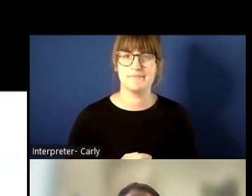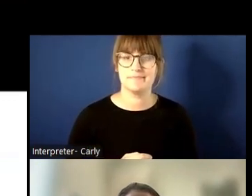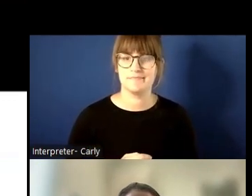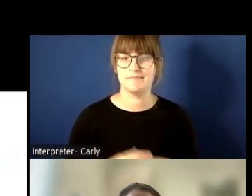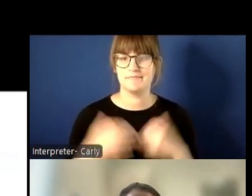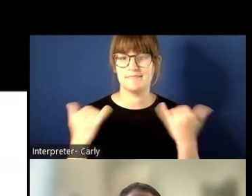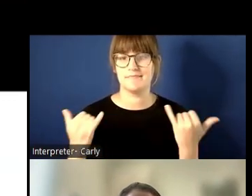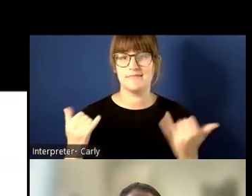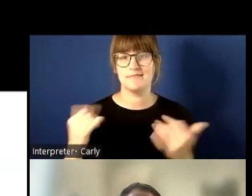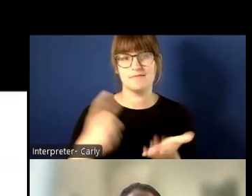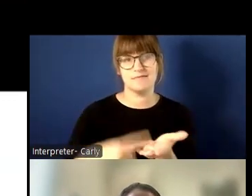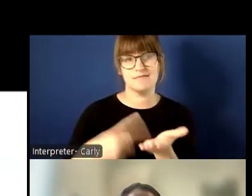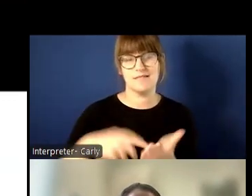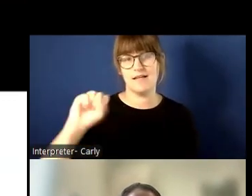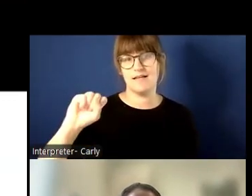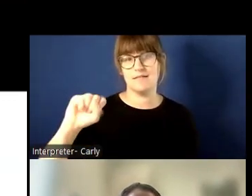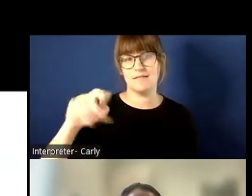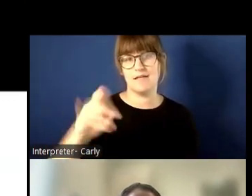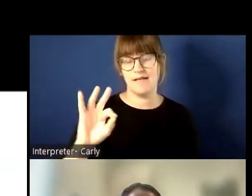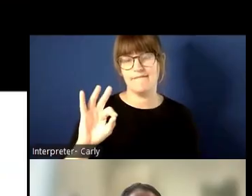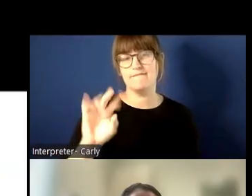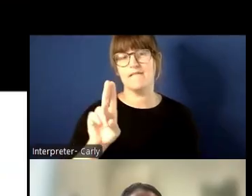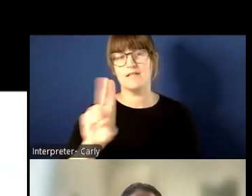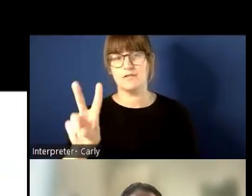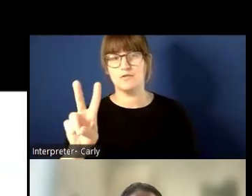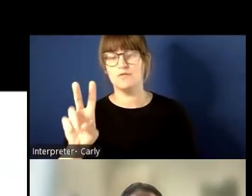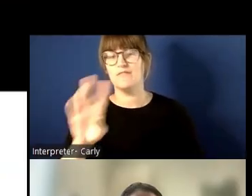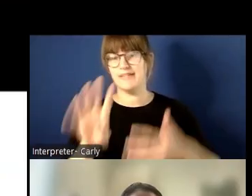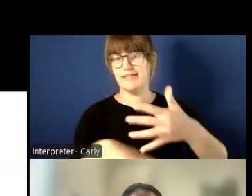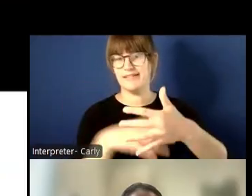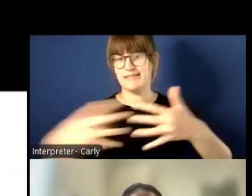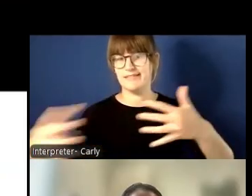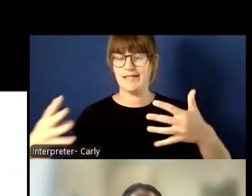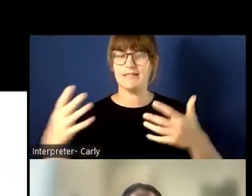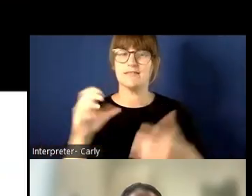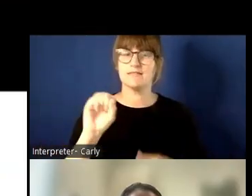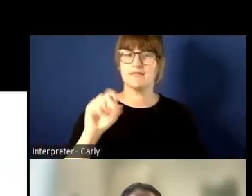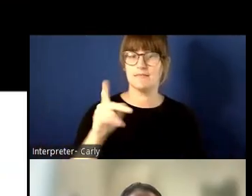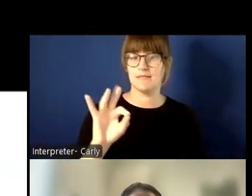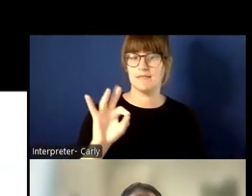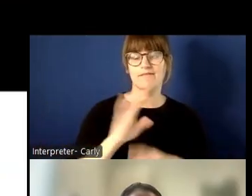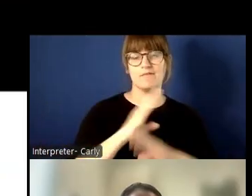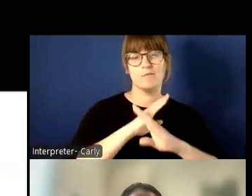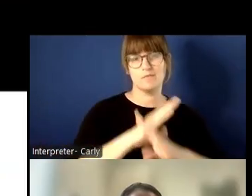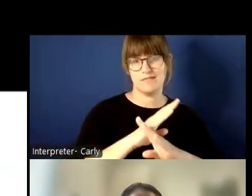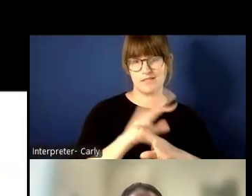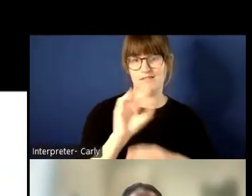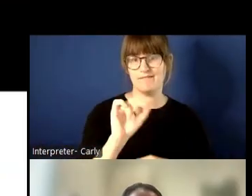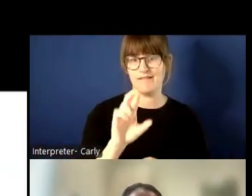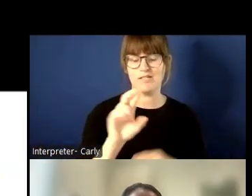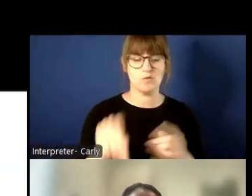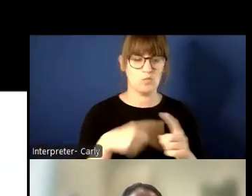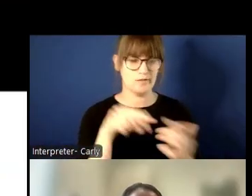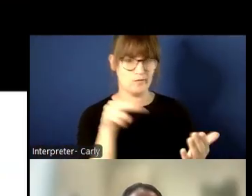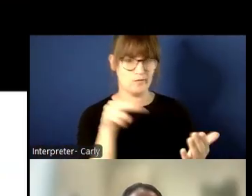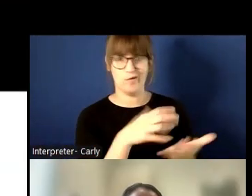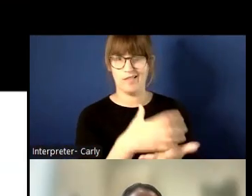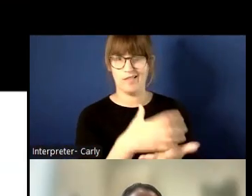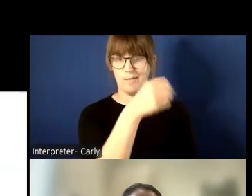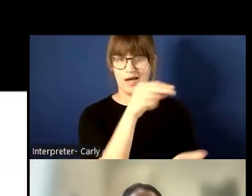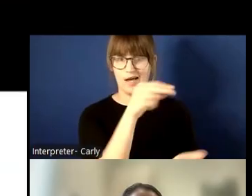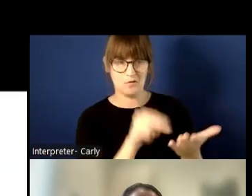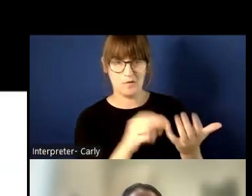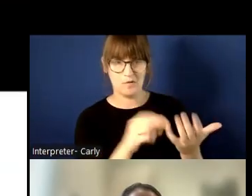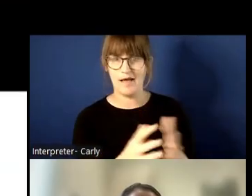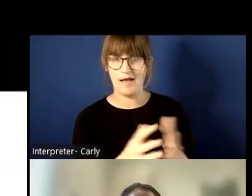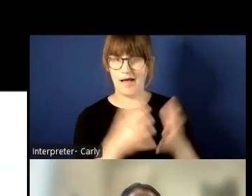SPF is and UV index. So SPF is sun protection factor. That's basically when you look at your sunscreen, it's telling you how much